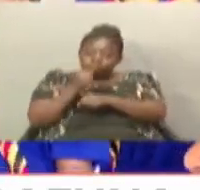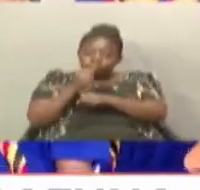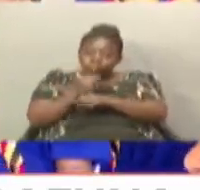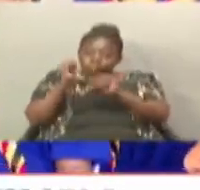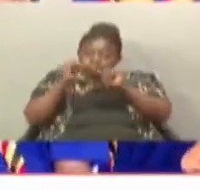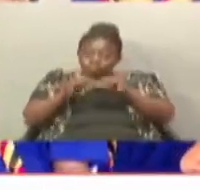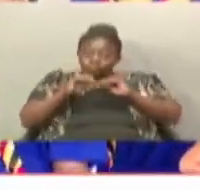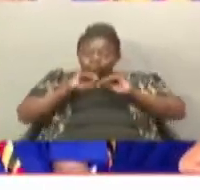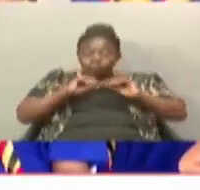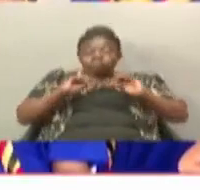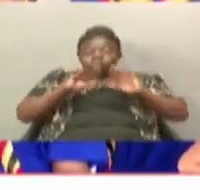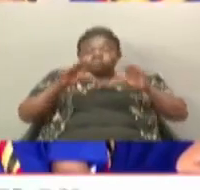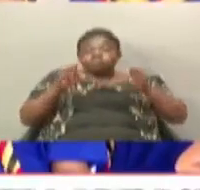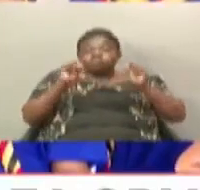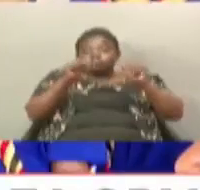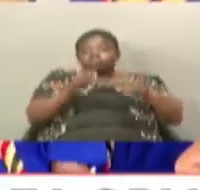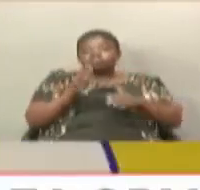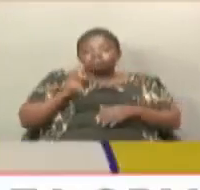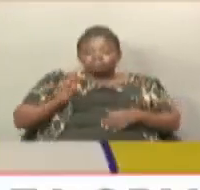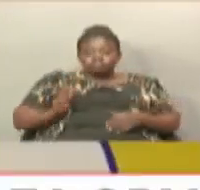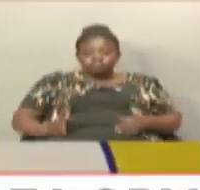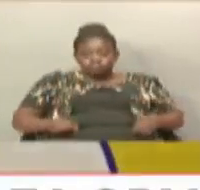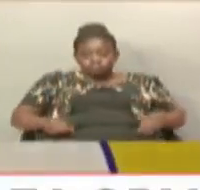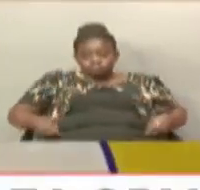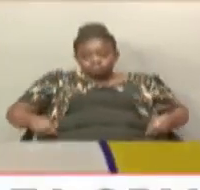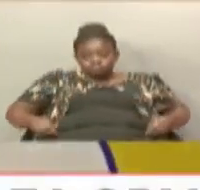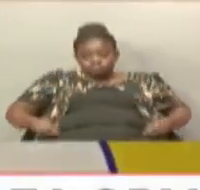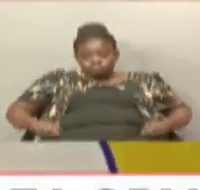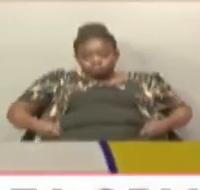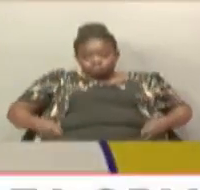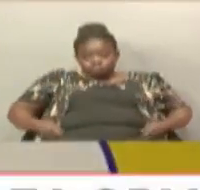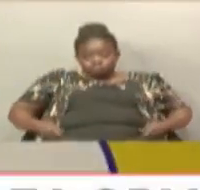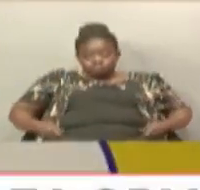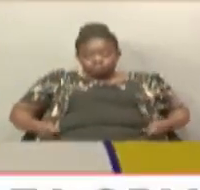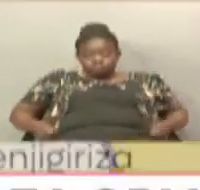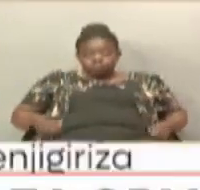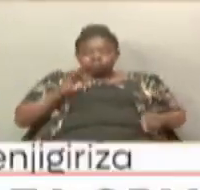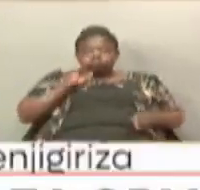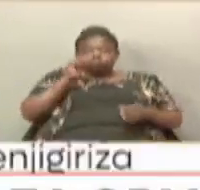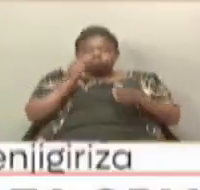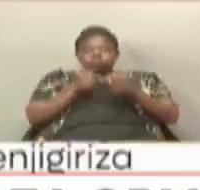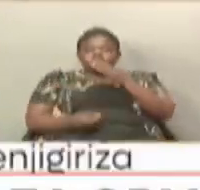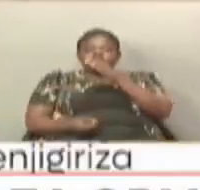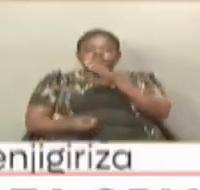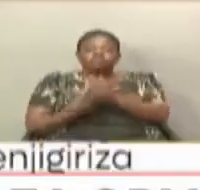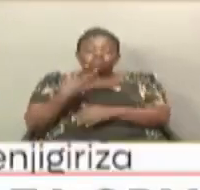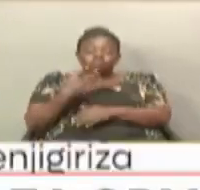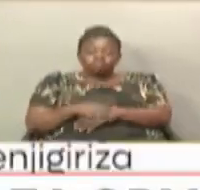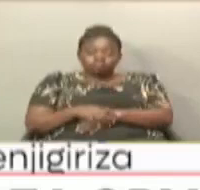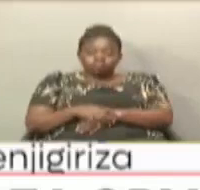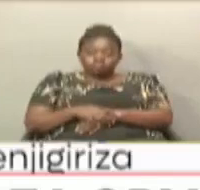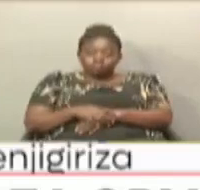ku ngeri gye balina okweyisaamu. It should no longer be an option.